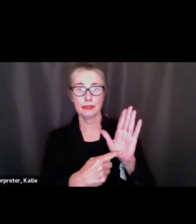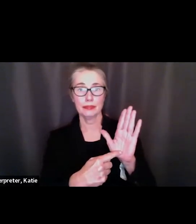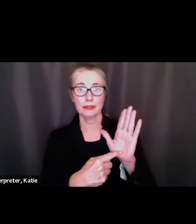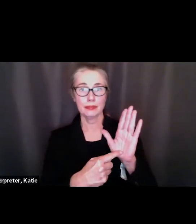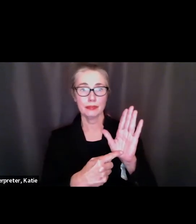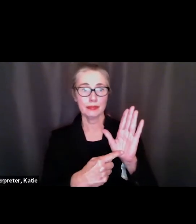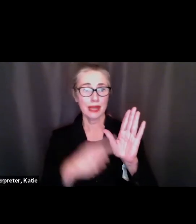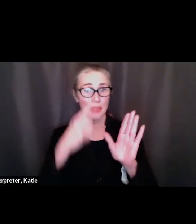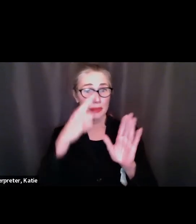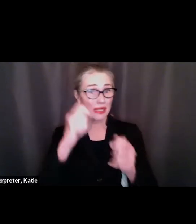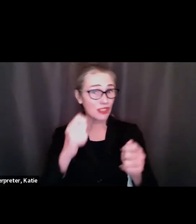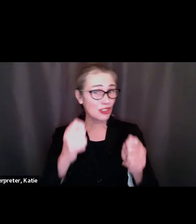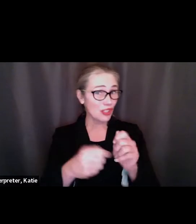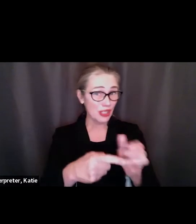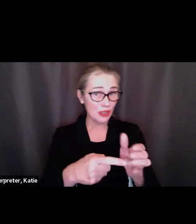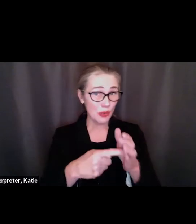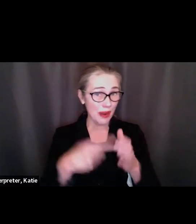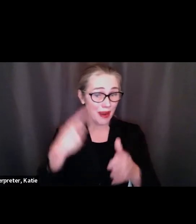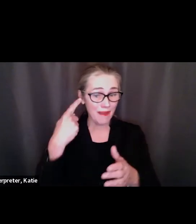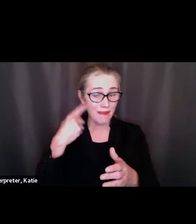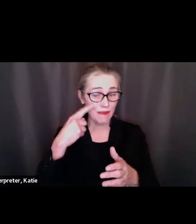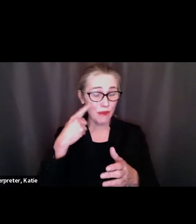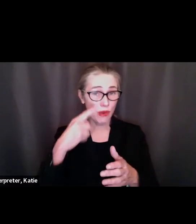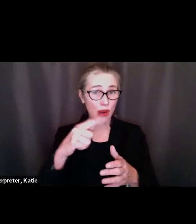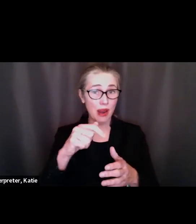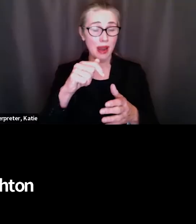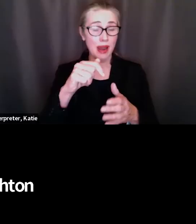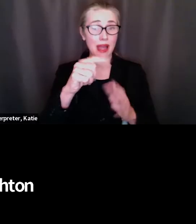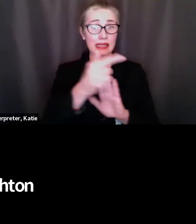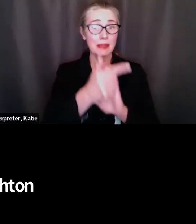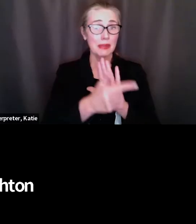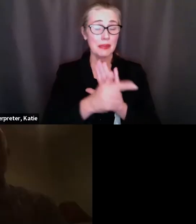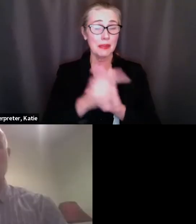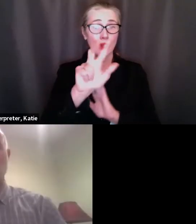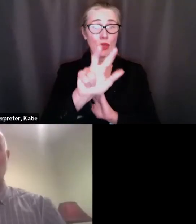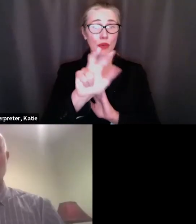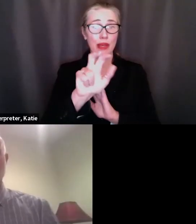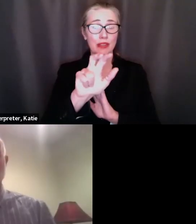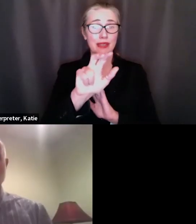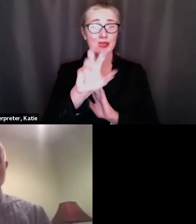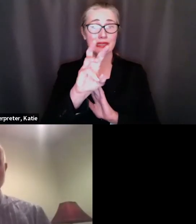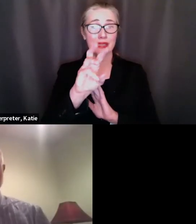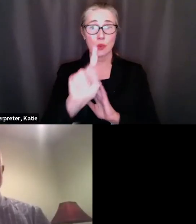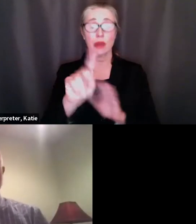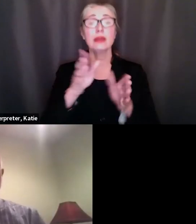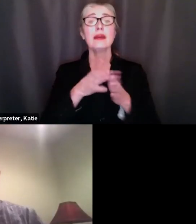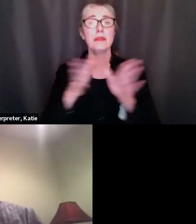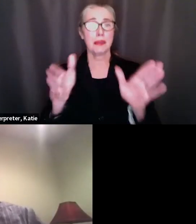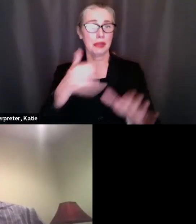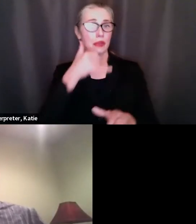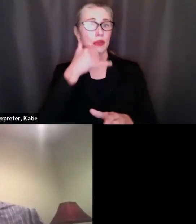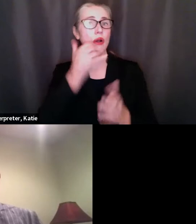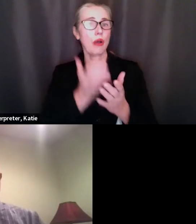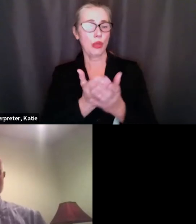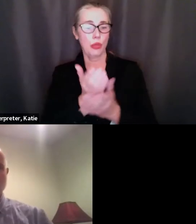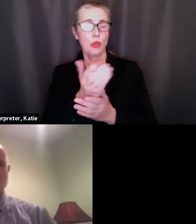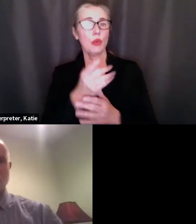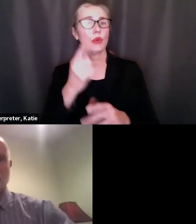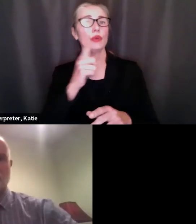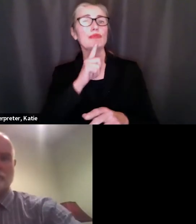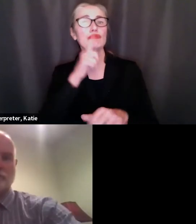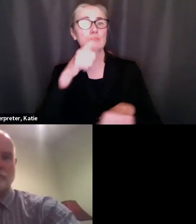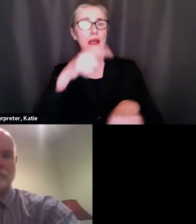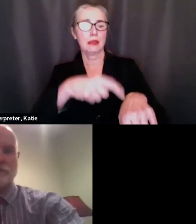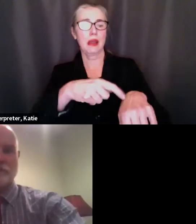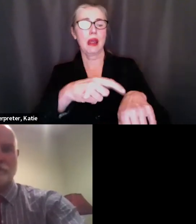due to the changes required in assembly bill 361 the public may now call in to the meeting at real time